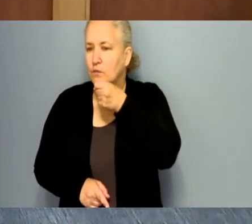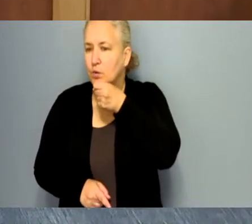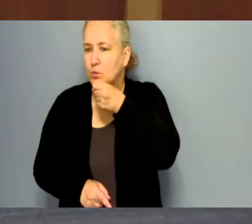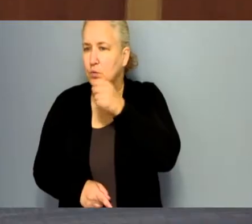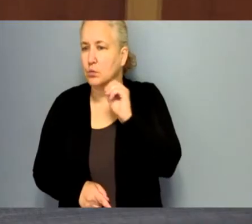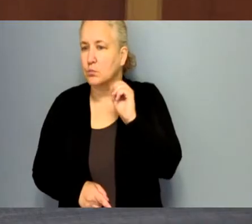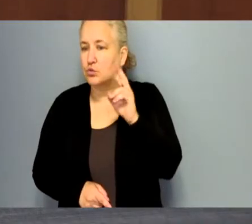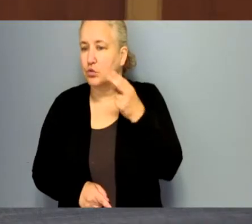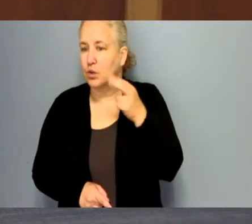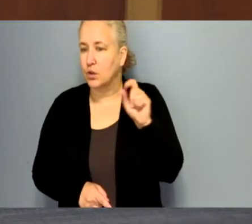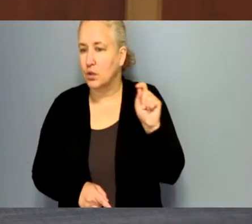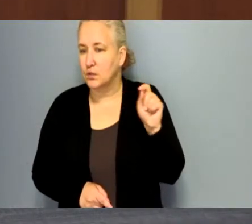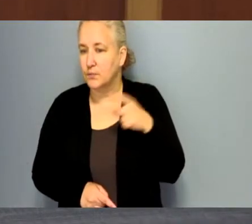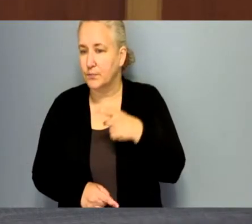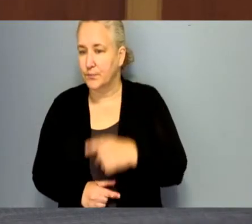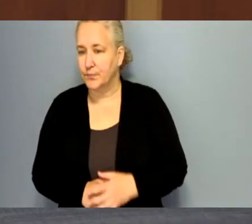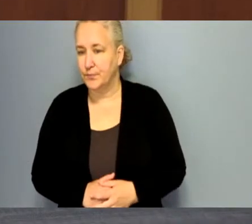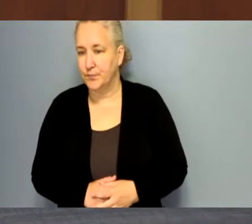sorry.